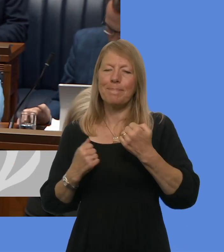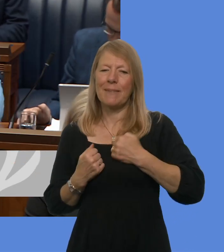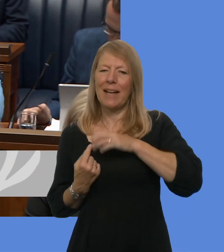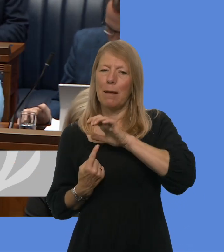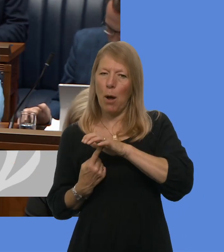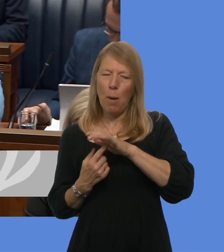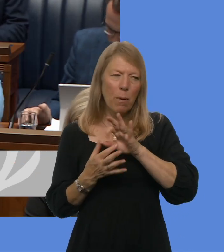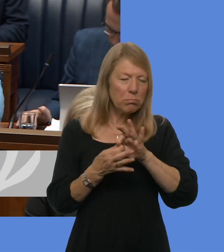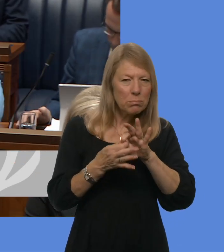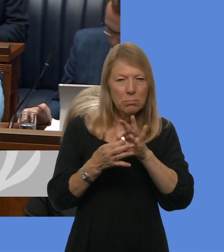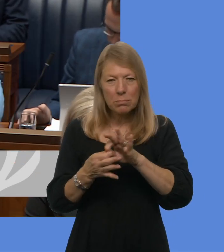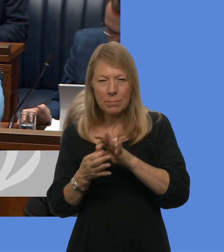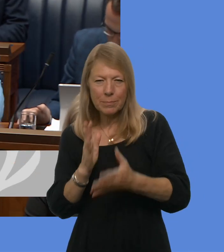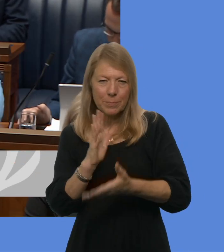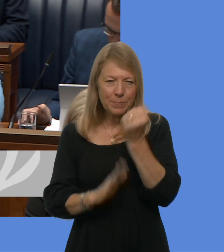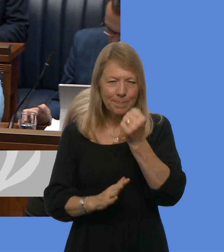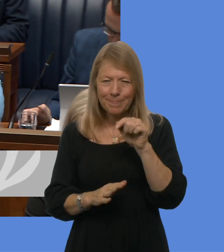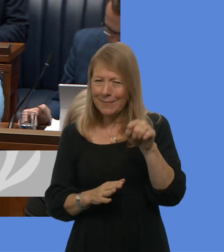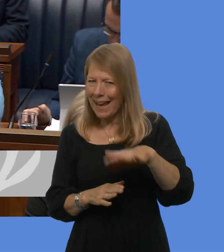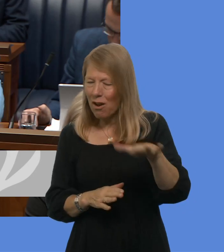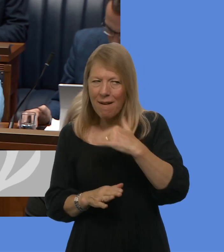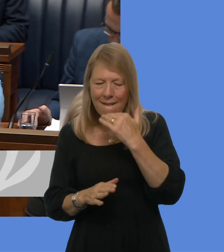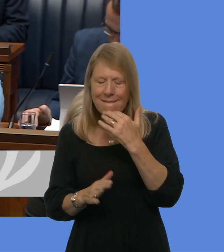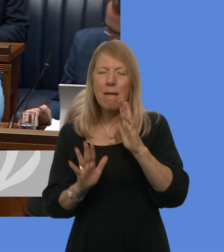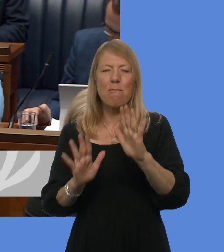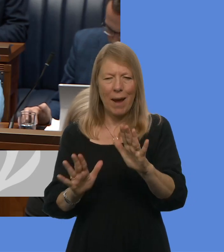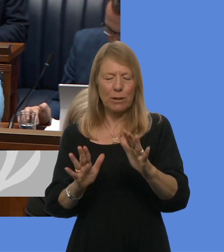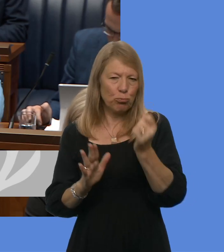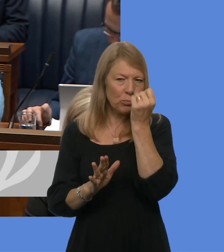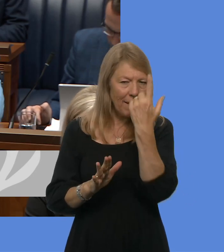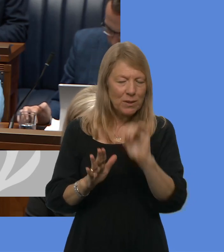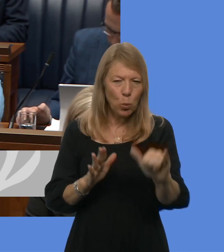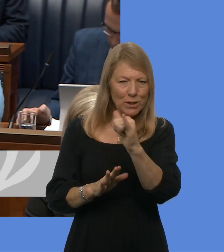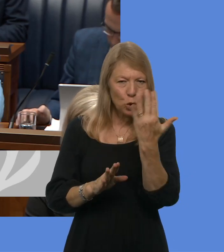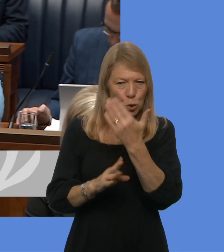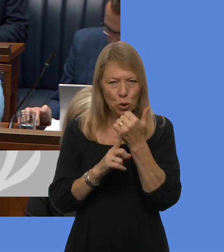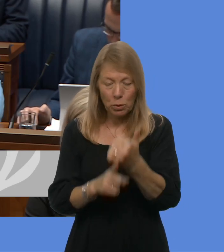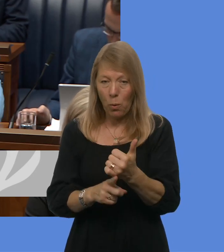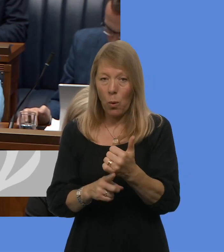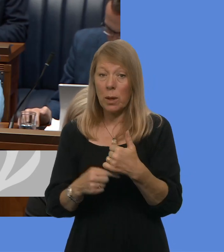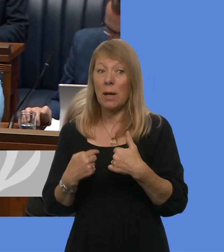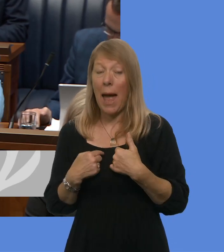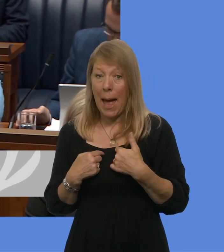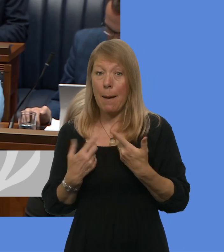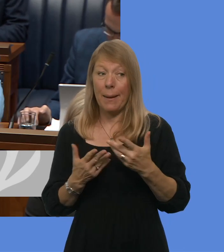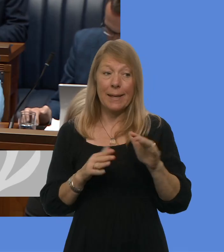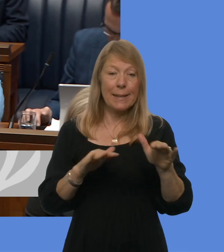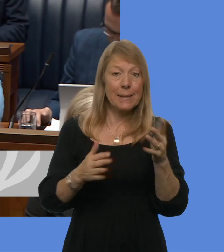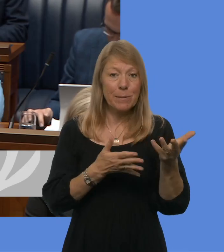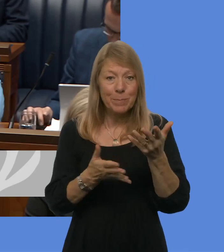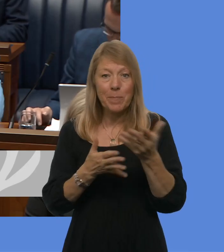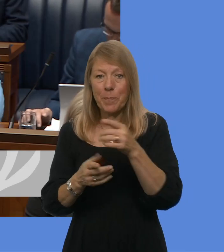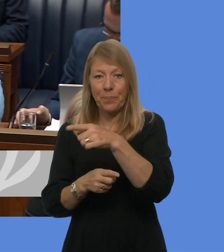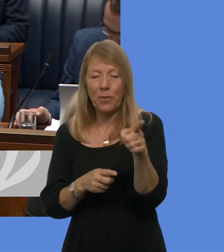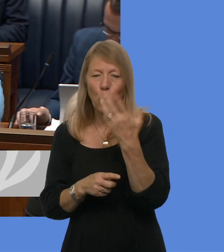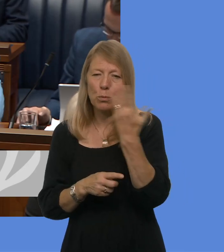require that support and identifying the schools whereby we need support, and I now have been engaging with those schools to encourage them